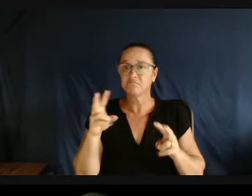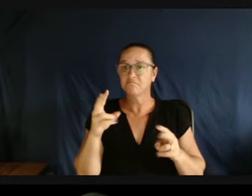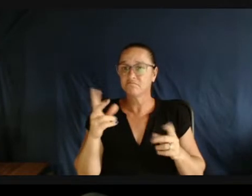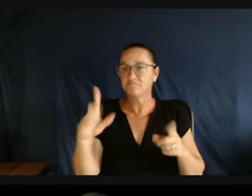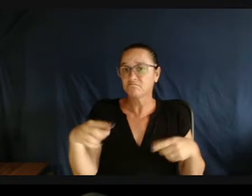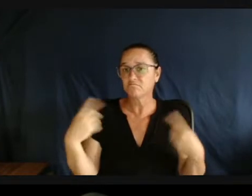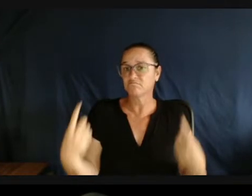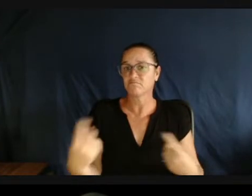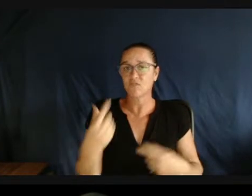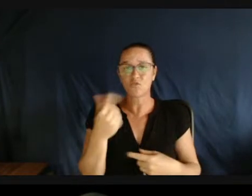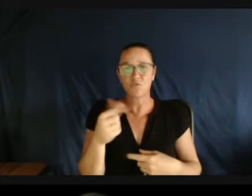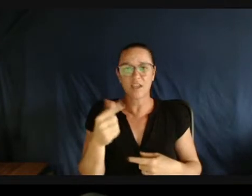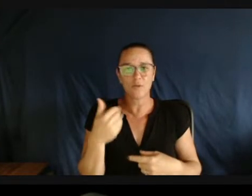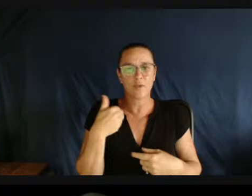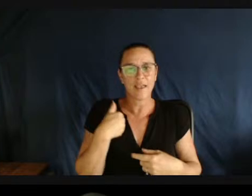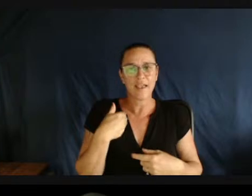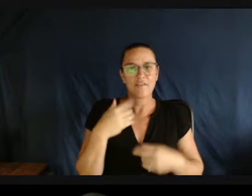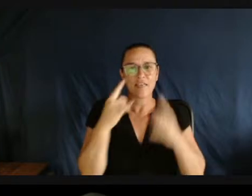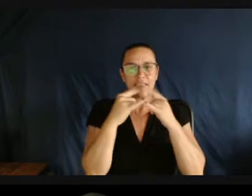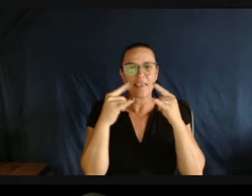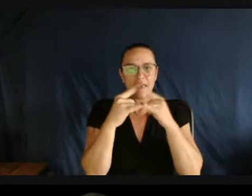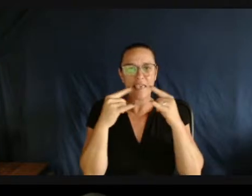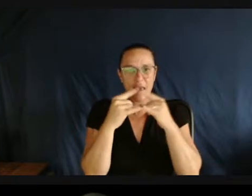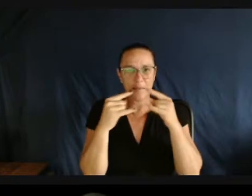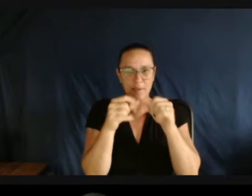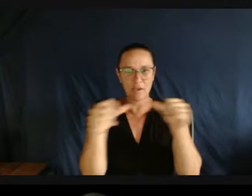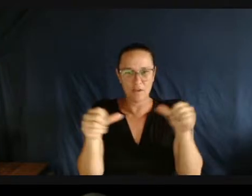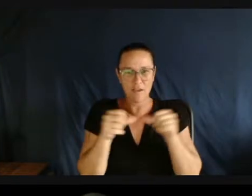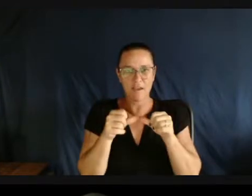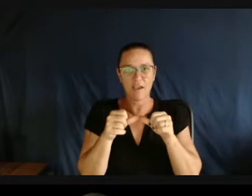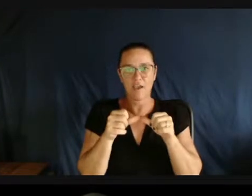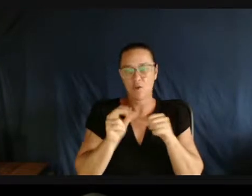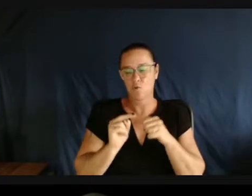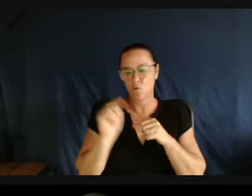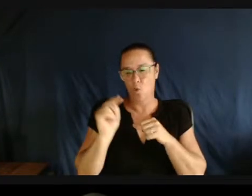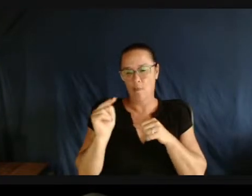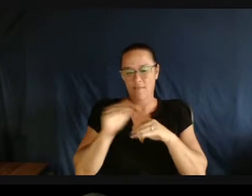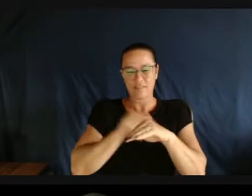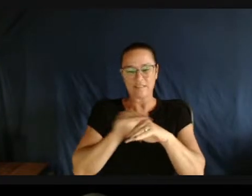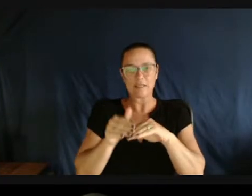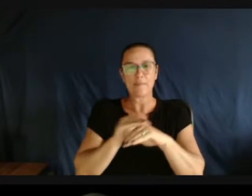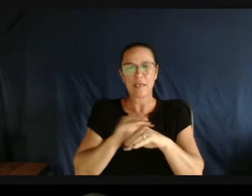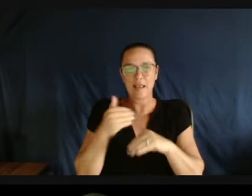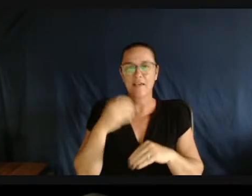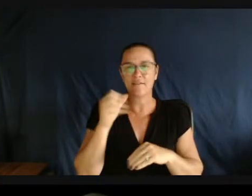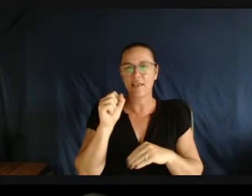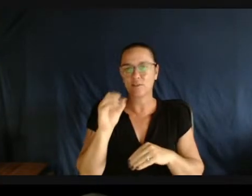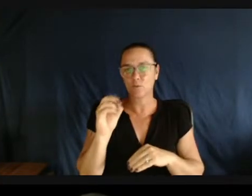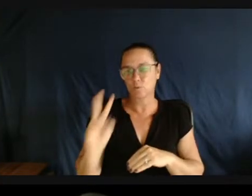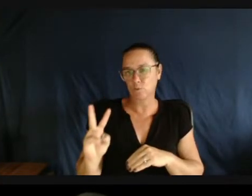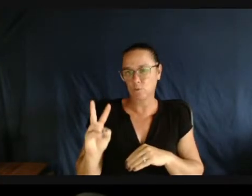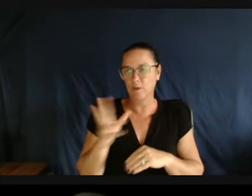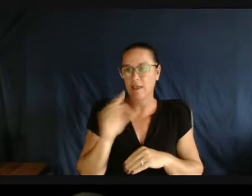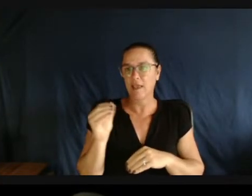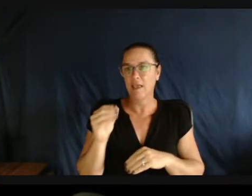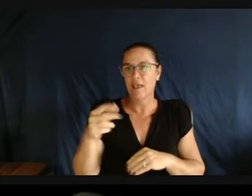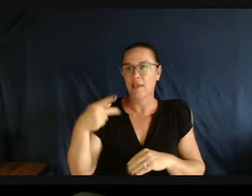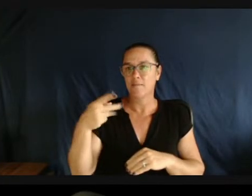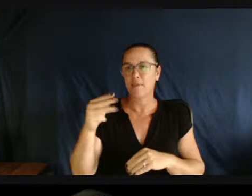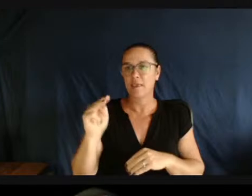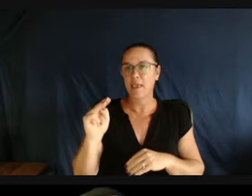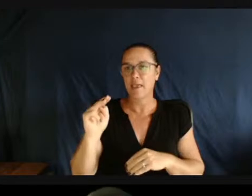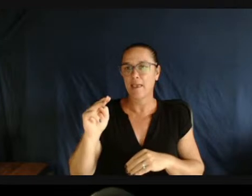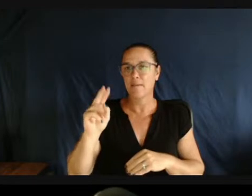We do see at the campground, north of the summit there, SO2 and PM